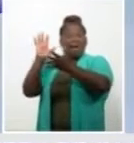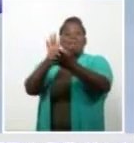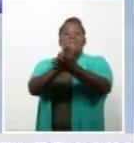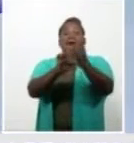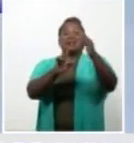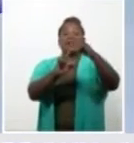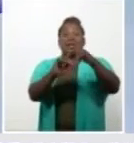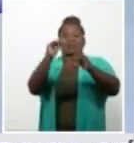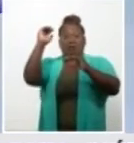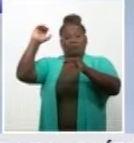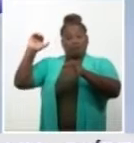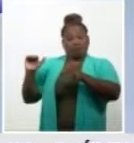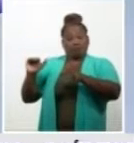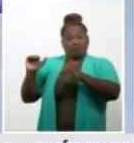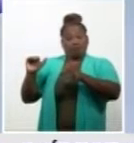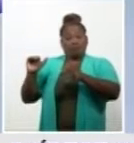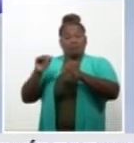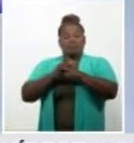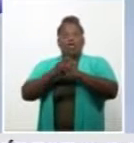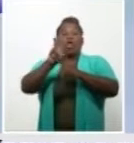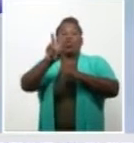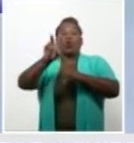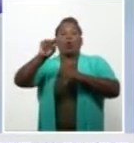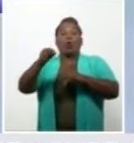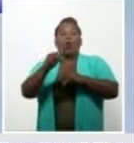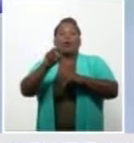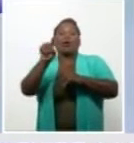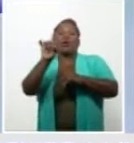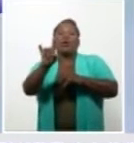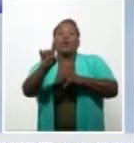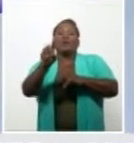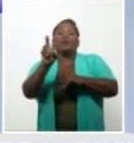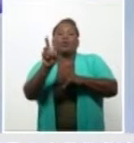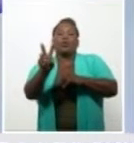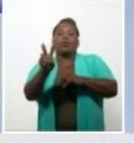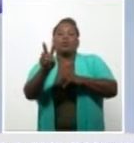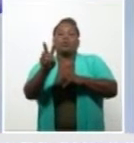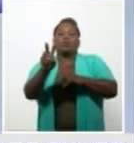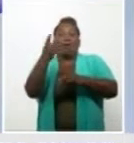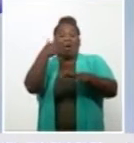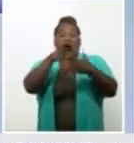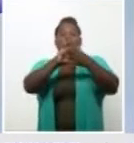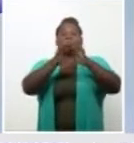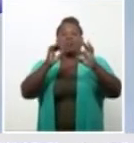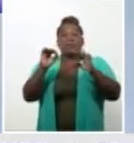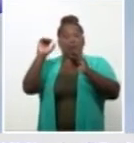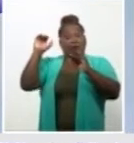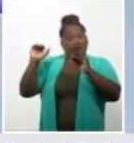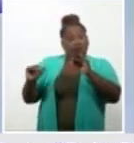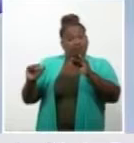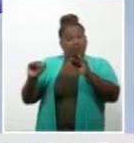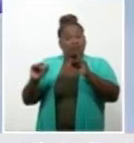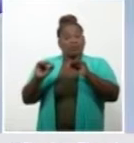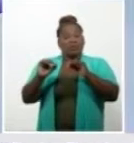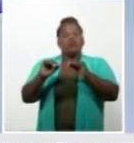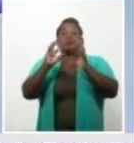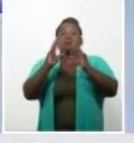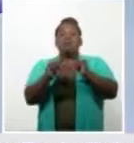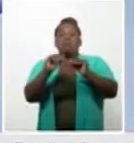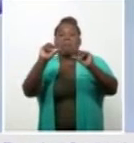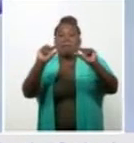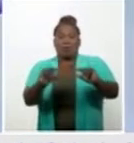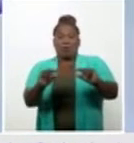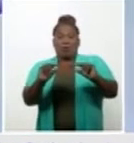Havana is on the first place with 8.24, followed by Matanzas with 2.92,